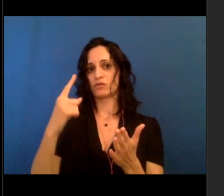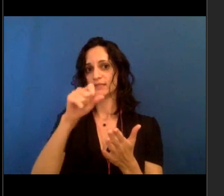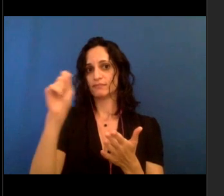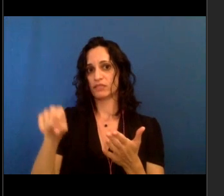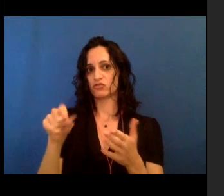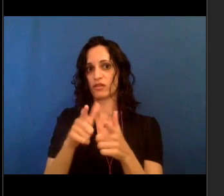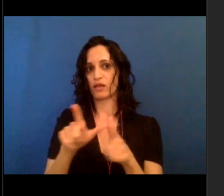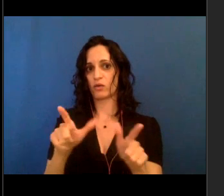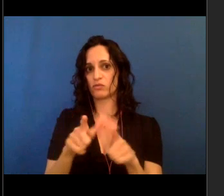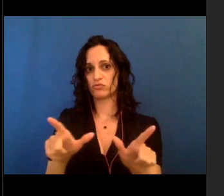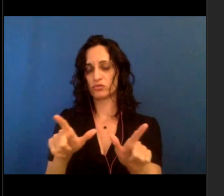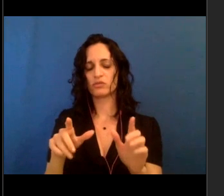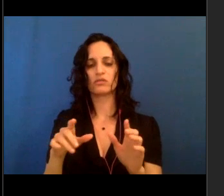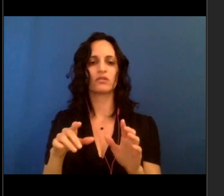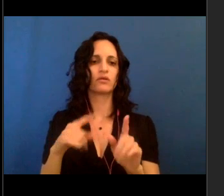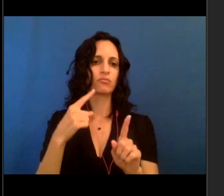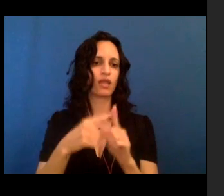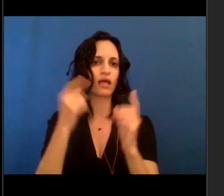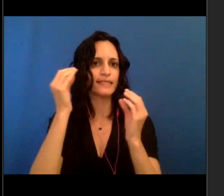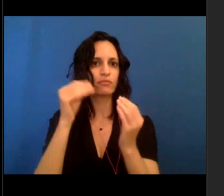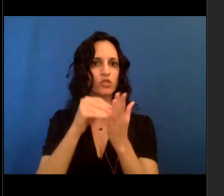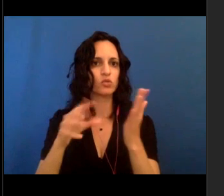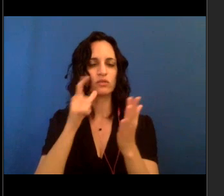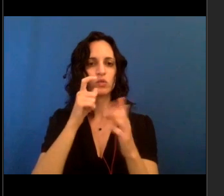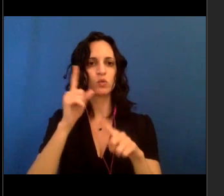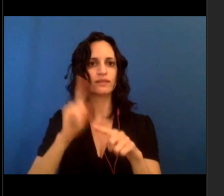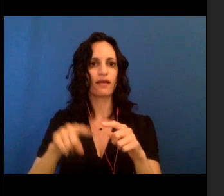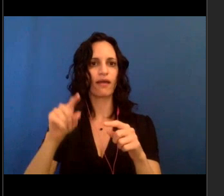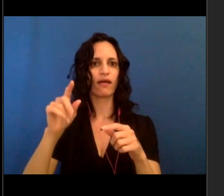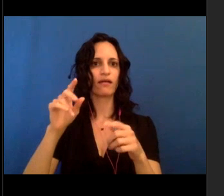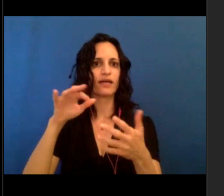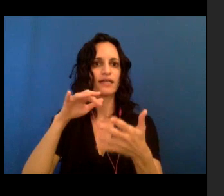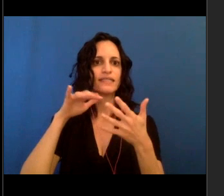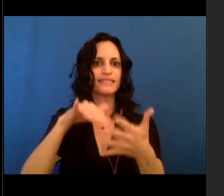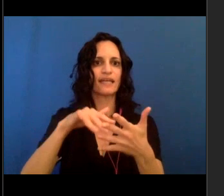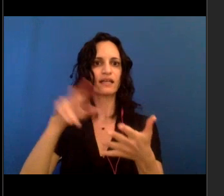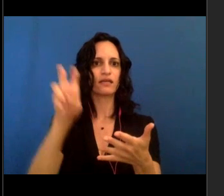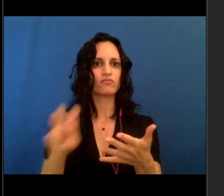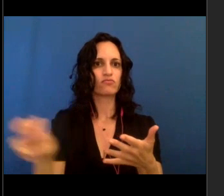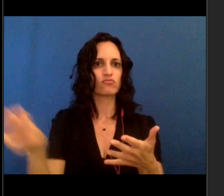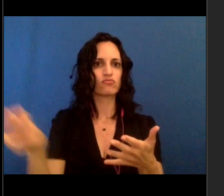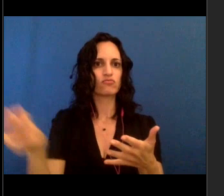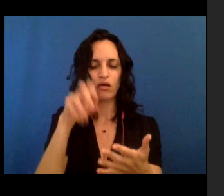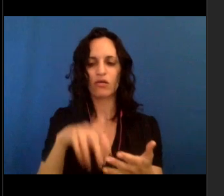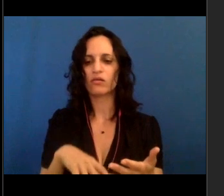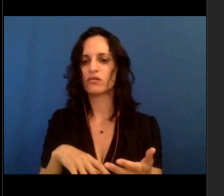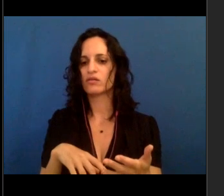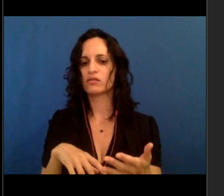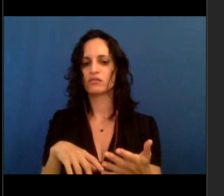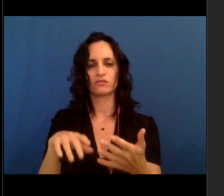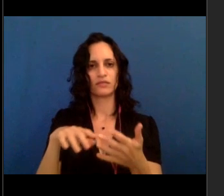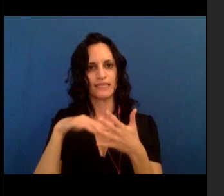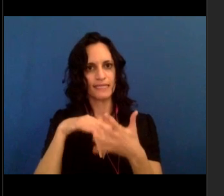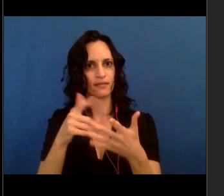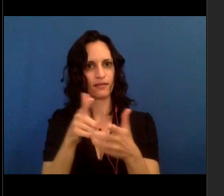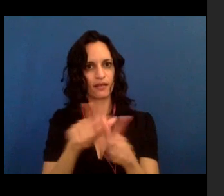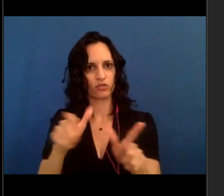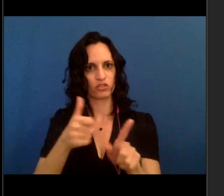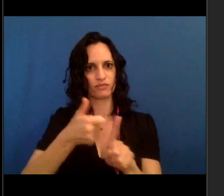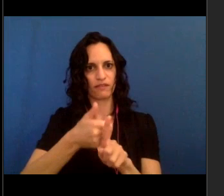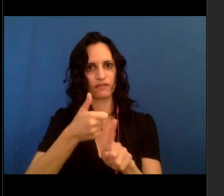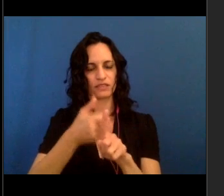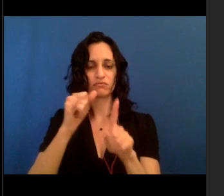who don't have the means to maybe study abroad or travel or the time to study language on their own. So these are really important